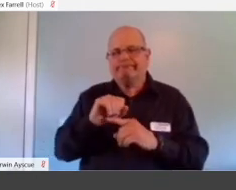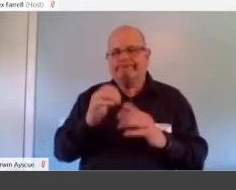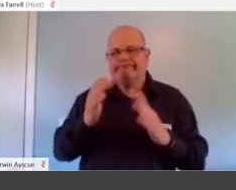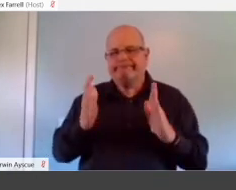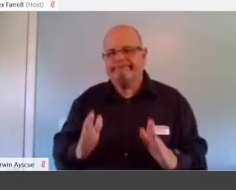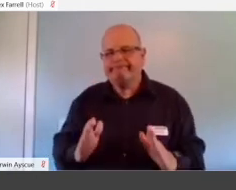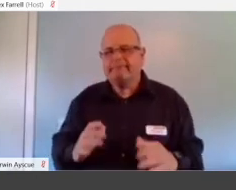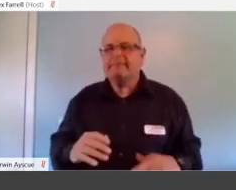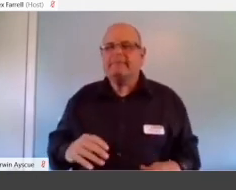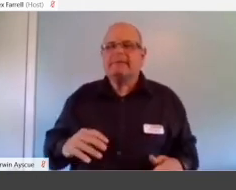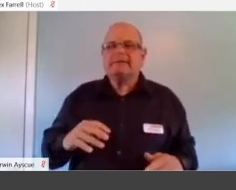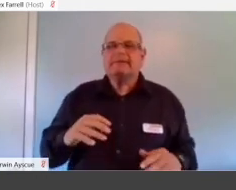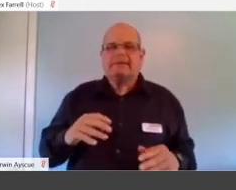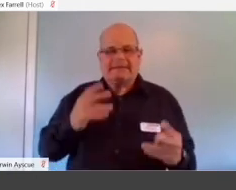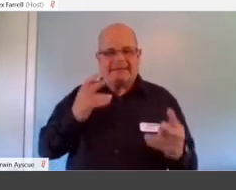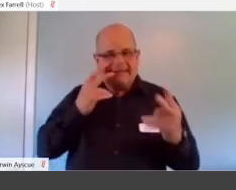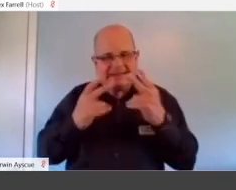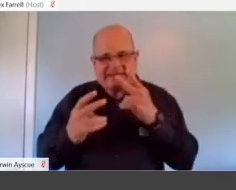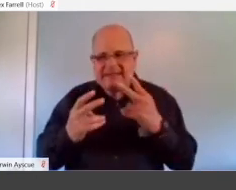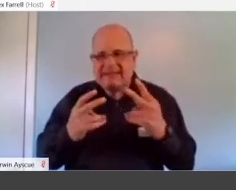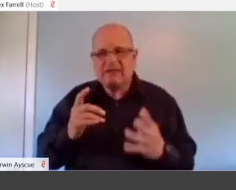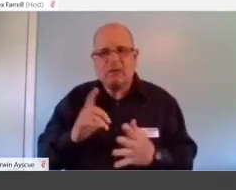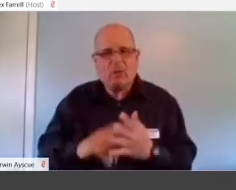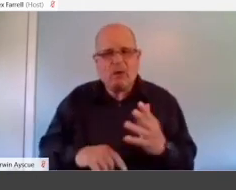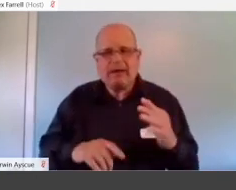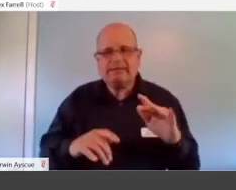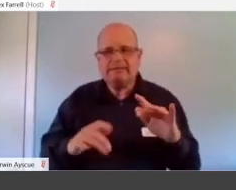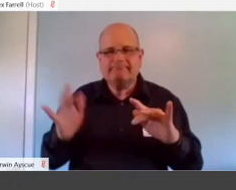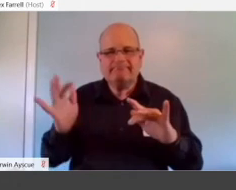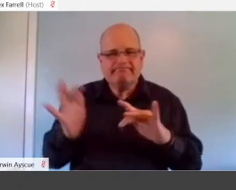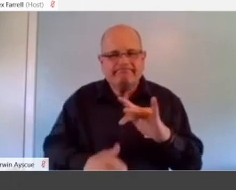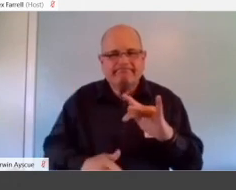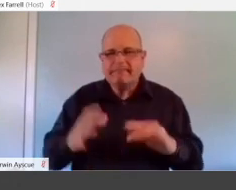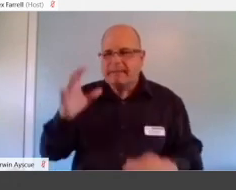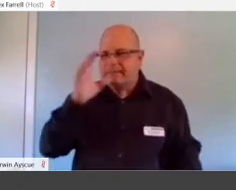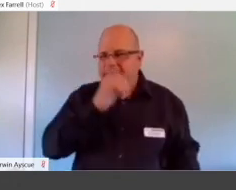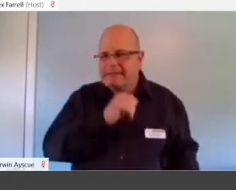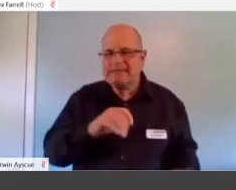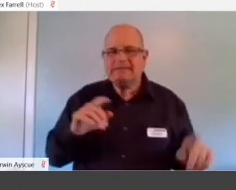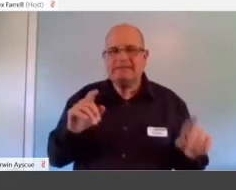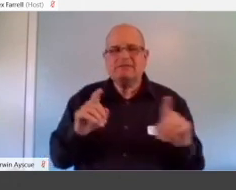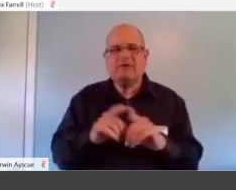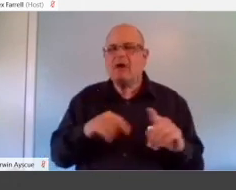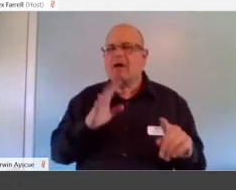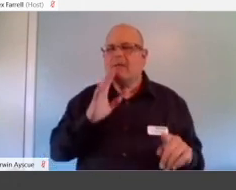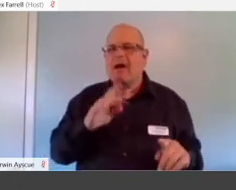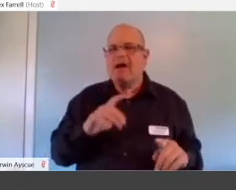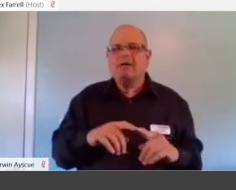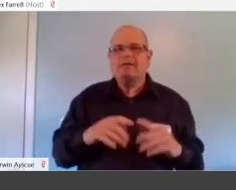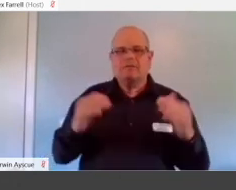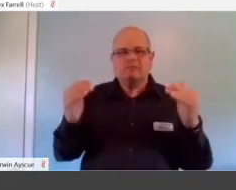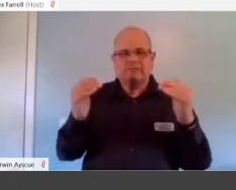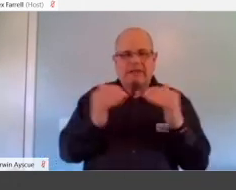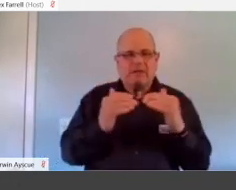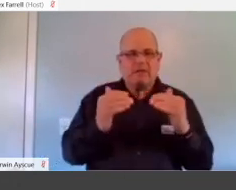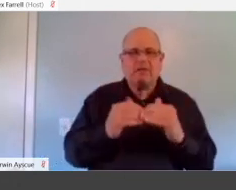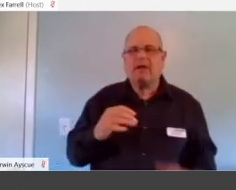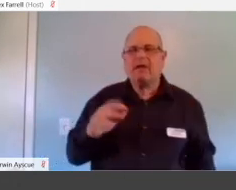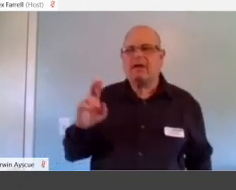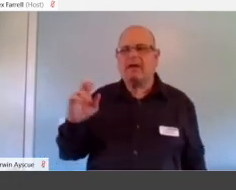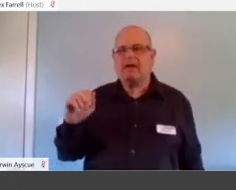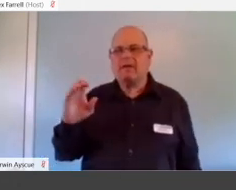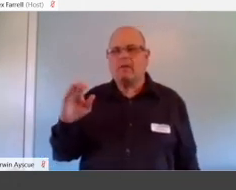chain. And when we're all talking about social inequity and racial justice and anti-racism right now,